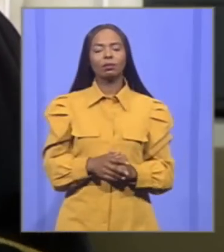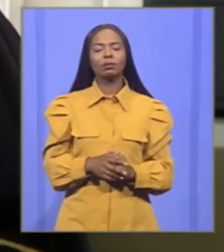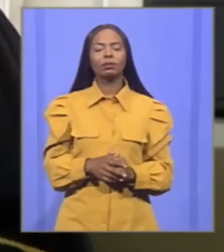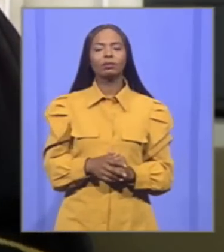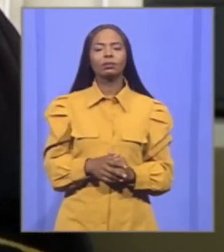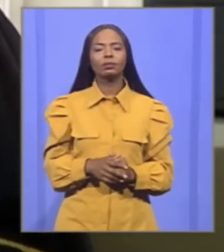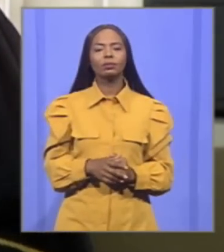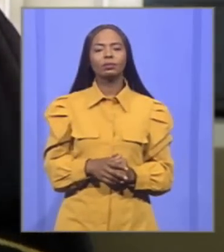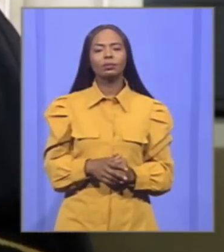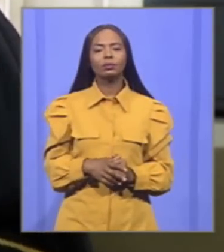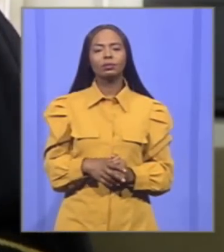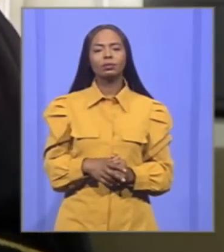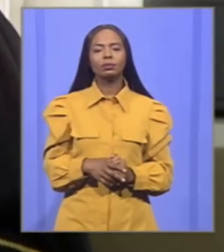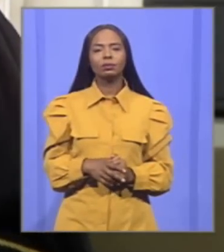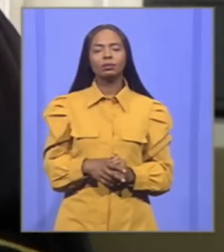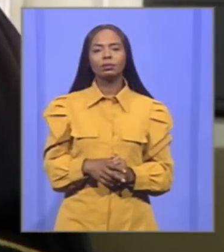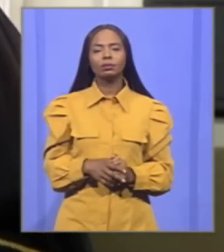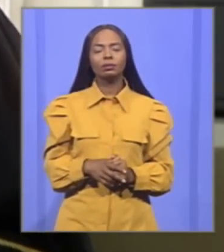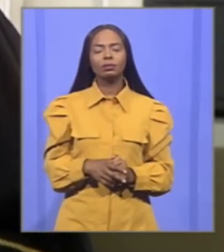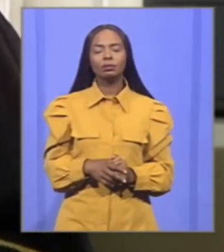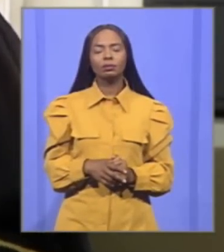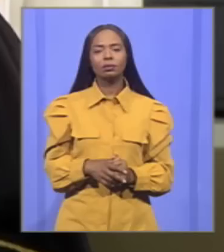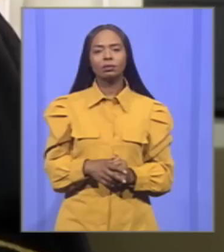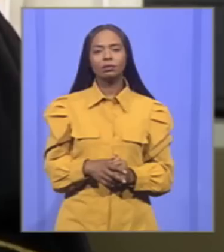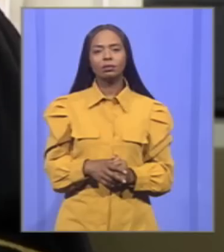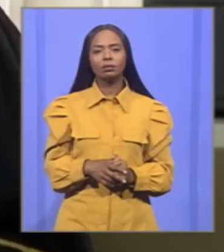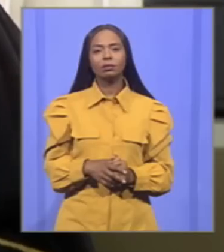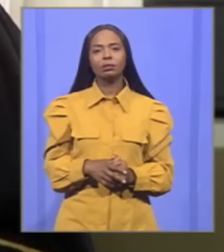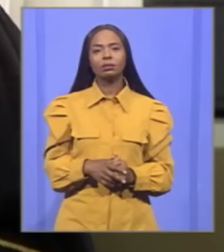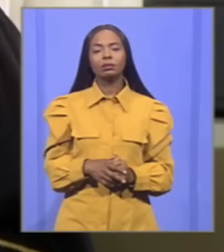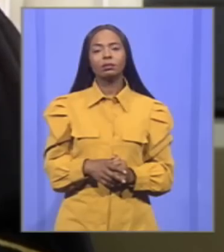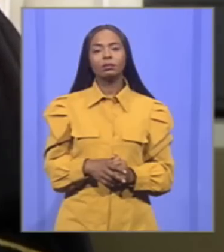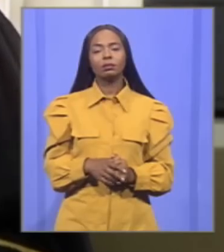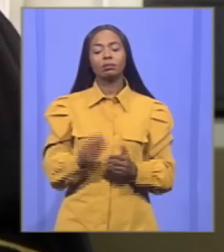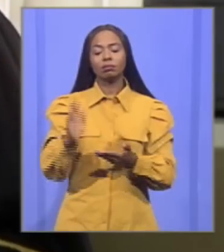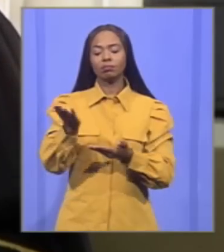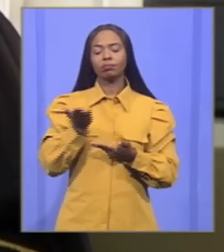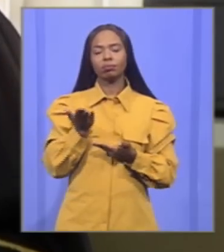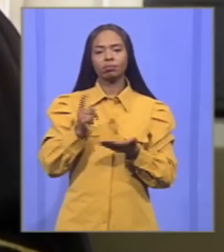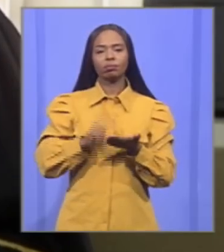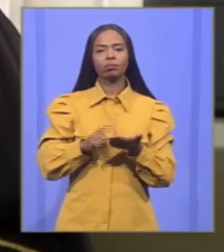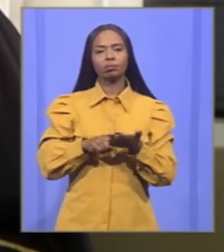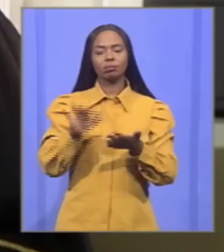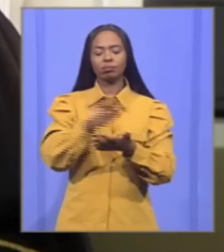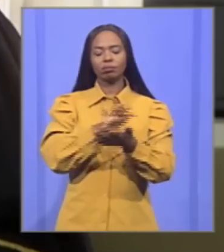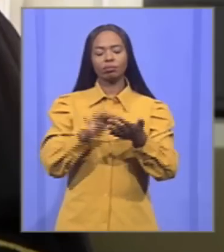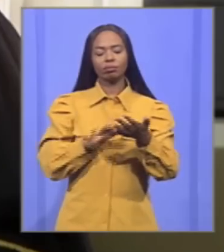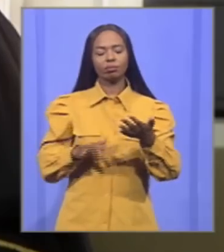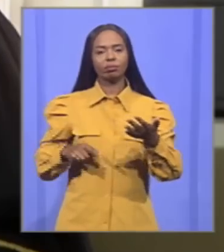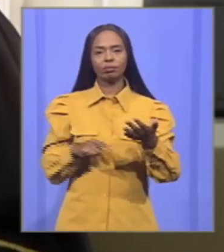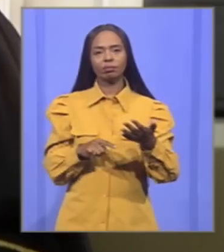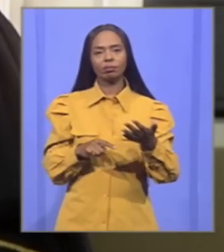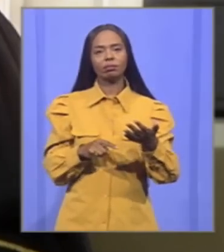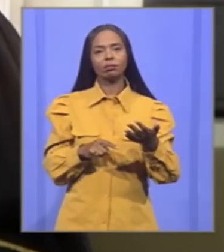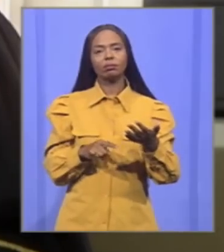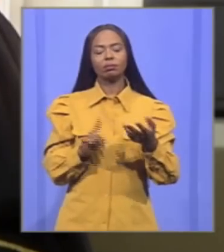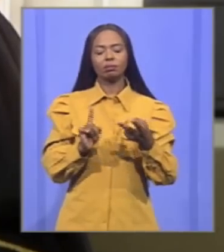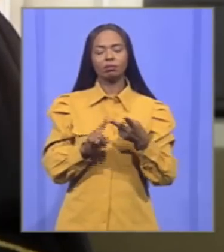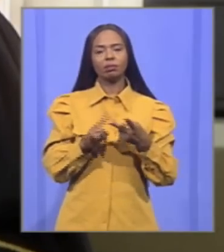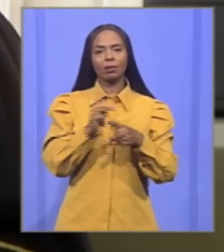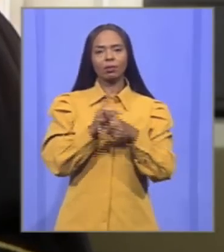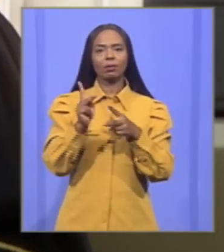worship, the only thing that is outstanding is only witness statements, as well as the addition of accused